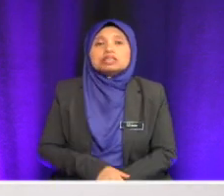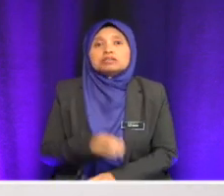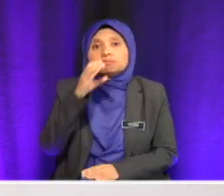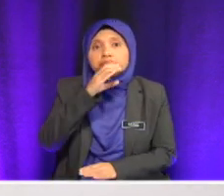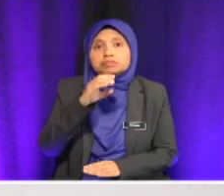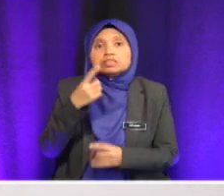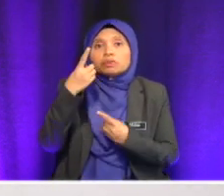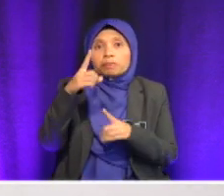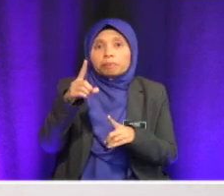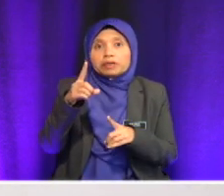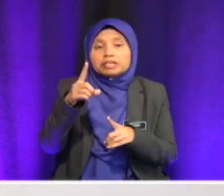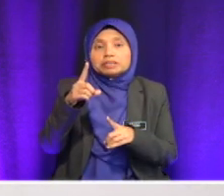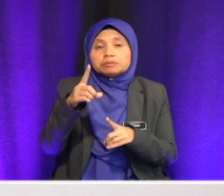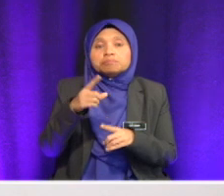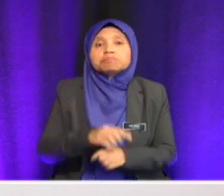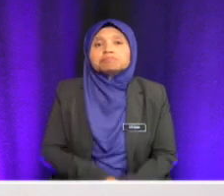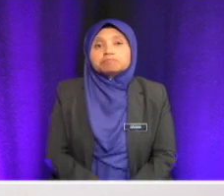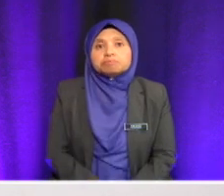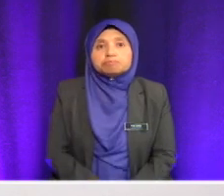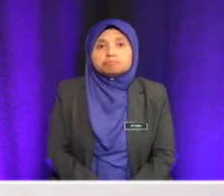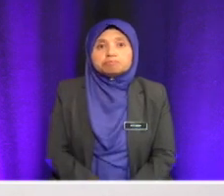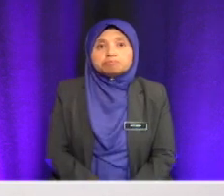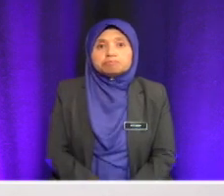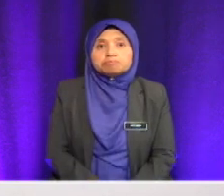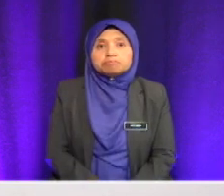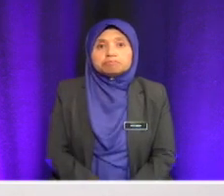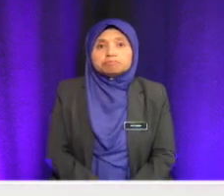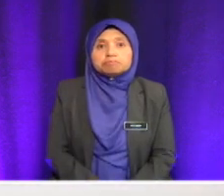playing trick. So what is your answer for this question?